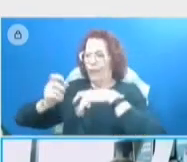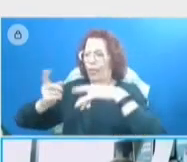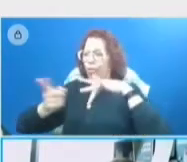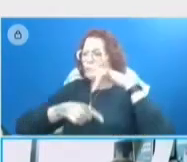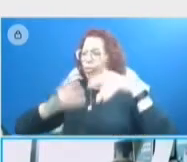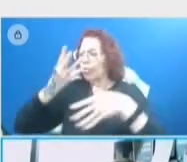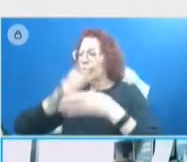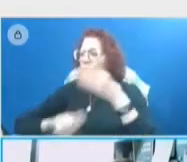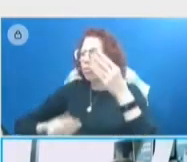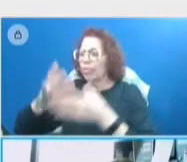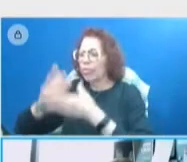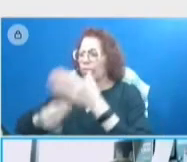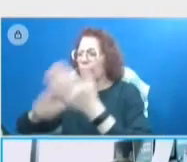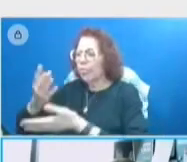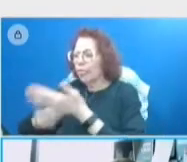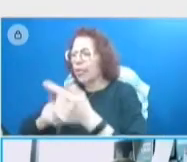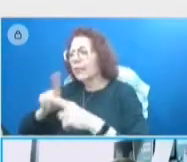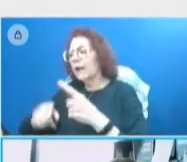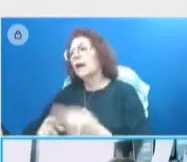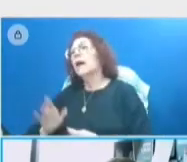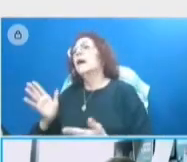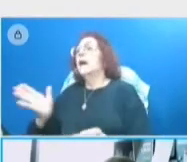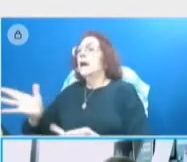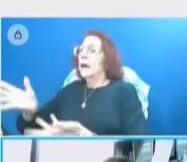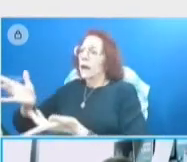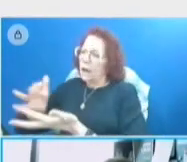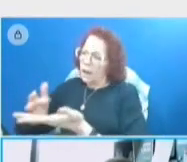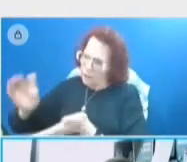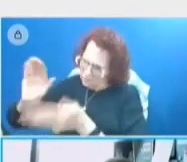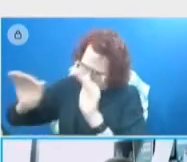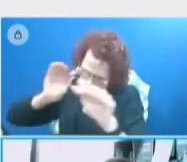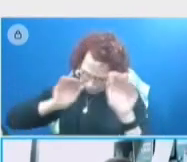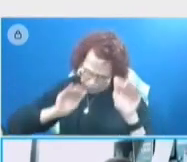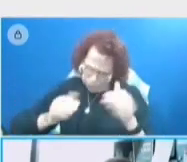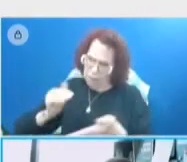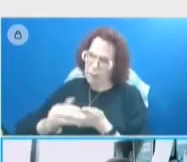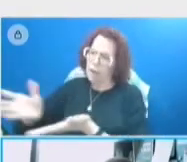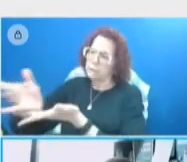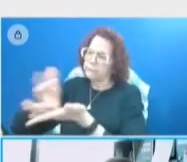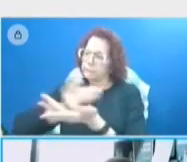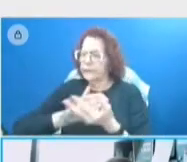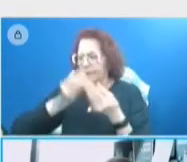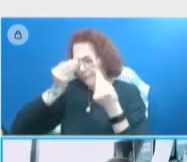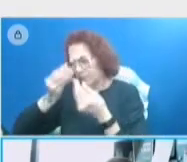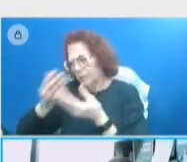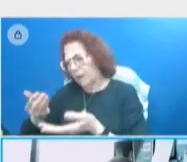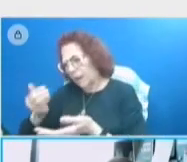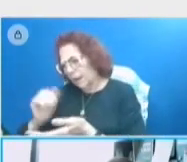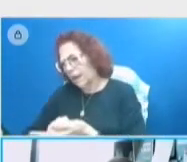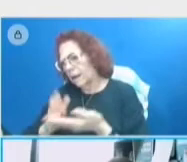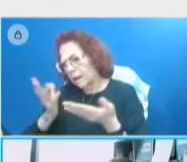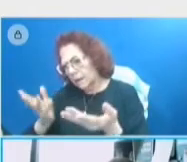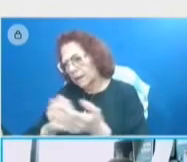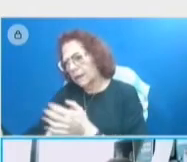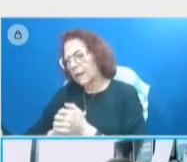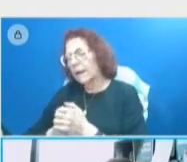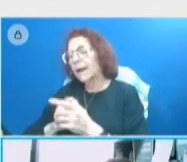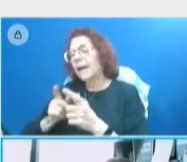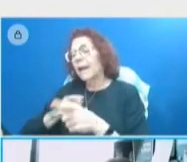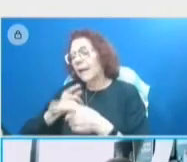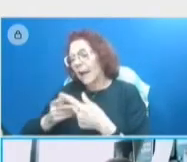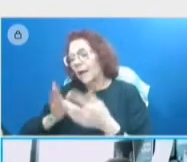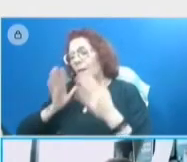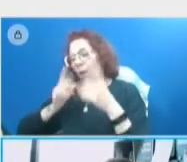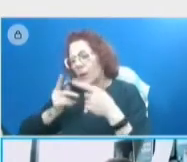continue working with them to get fully completed contracts and have that squared away. The contract expires this December.